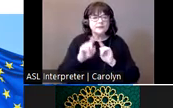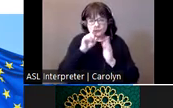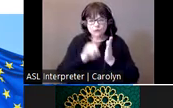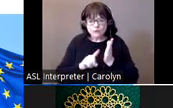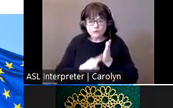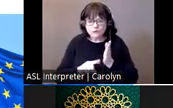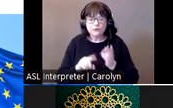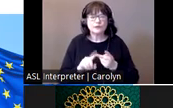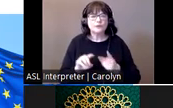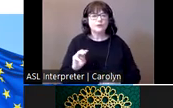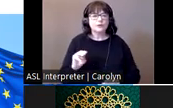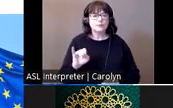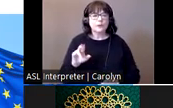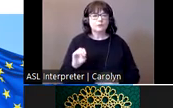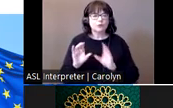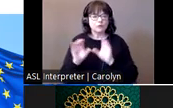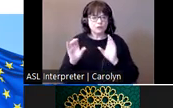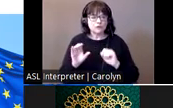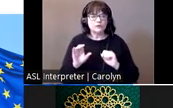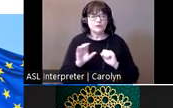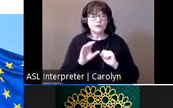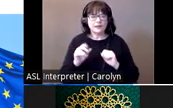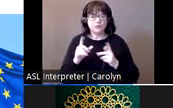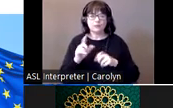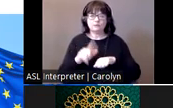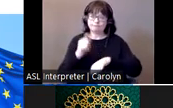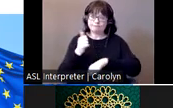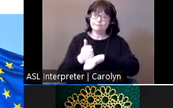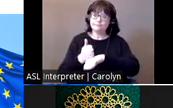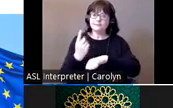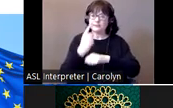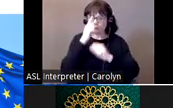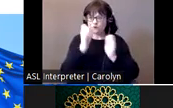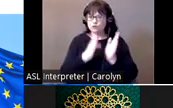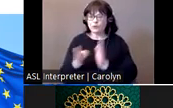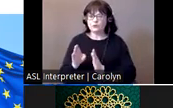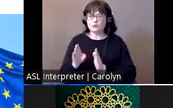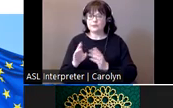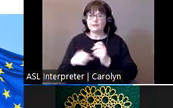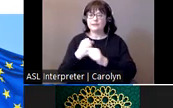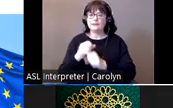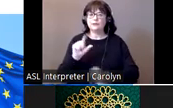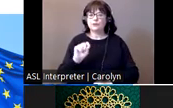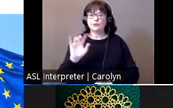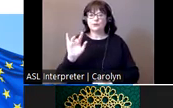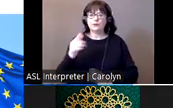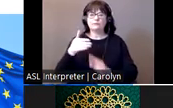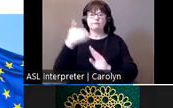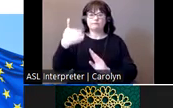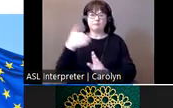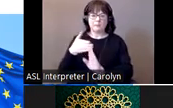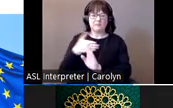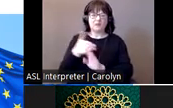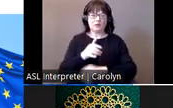and implement a strategy by 2025. And you can see some of their characteristics